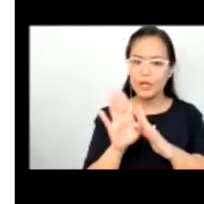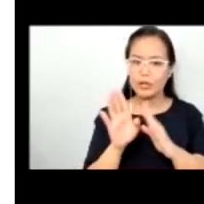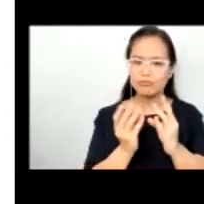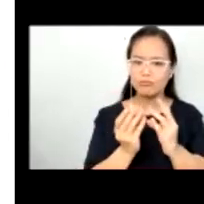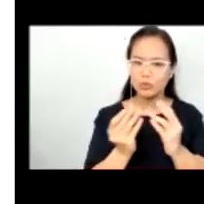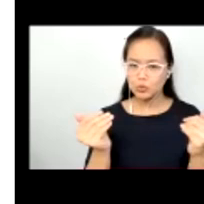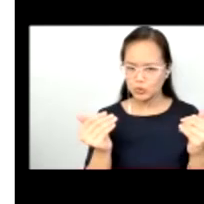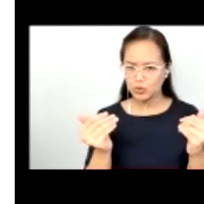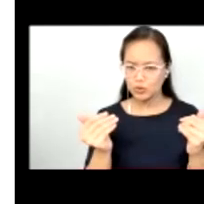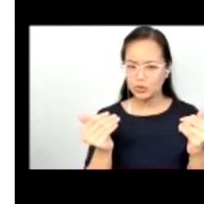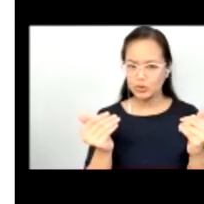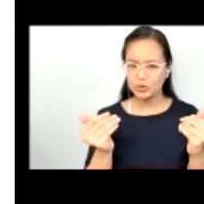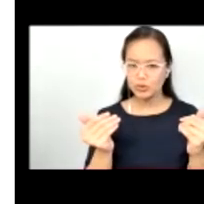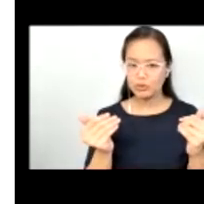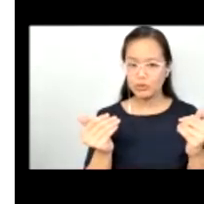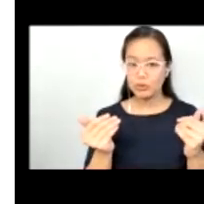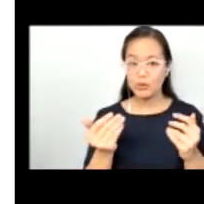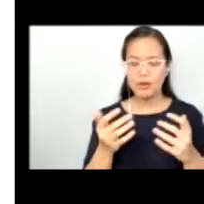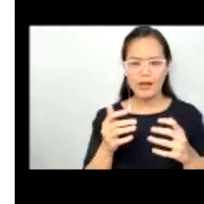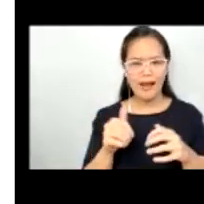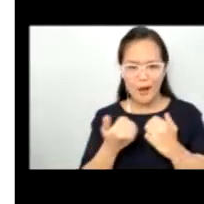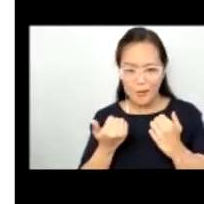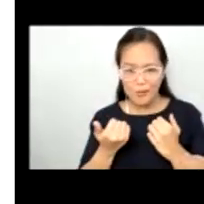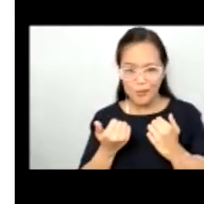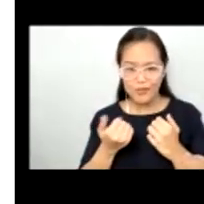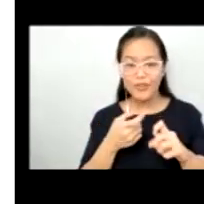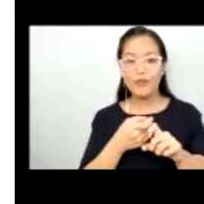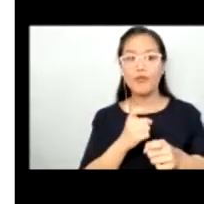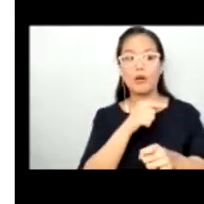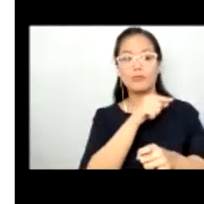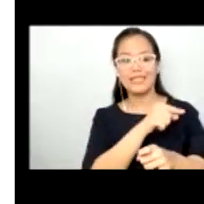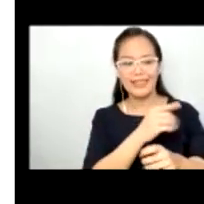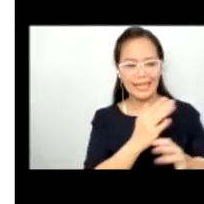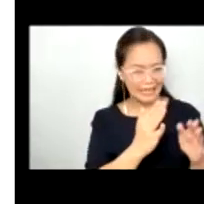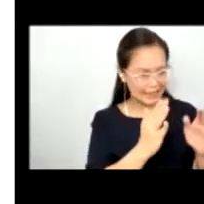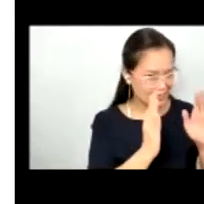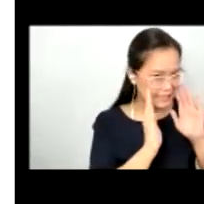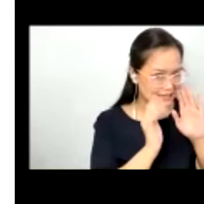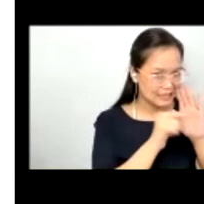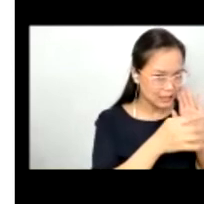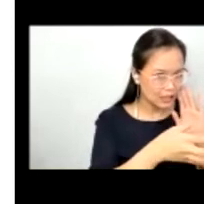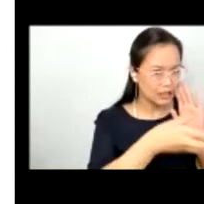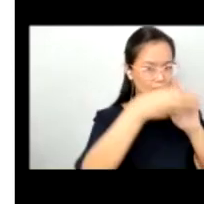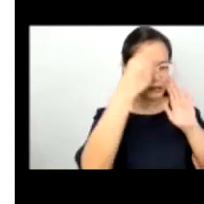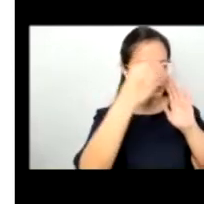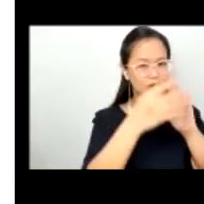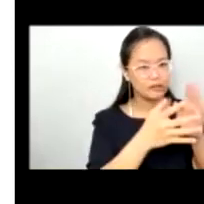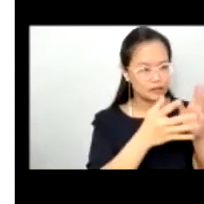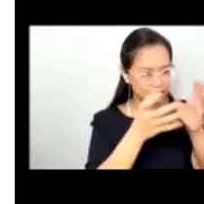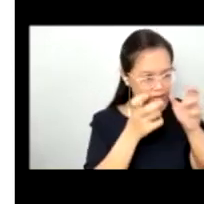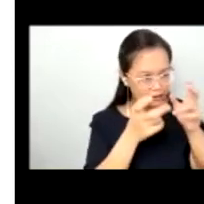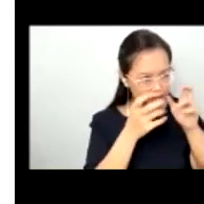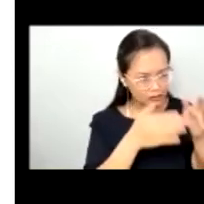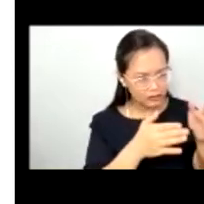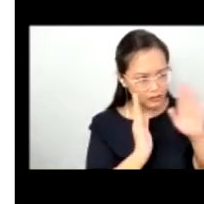that are born out of listening to what they are saying, these solutions will be more acceptable